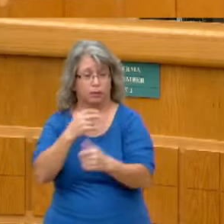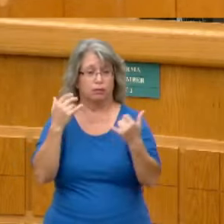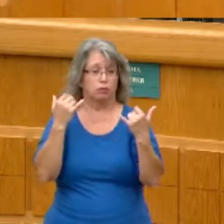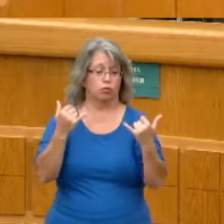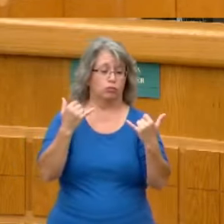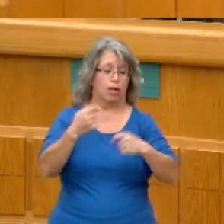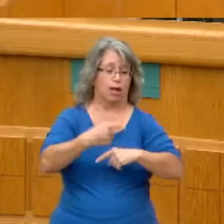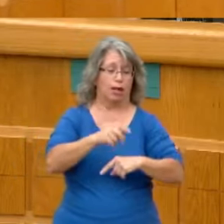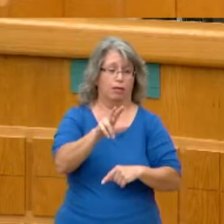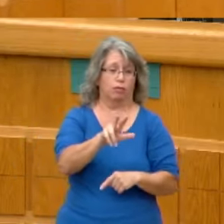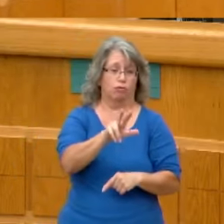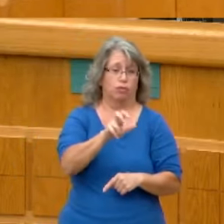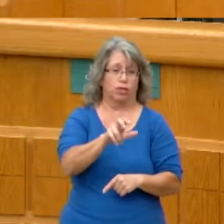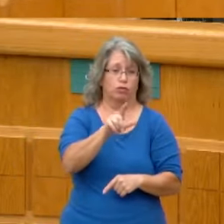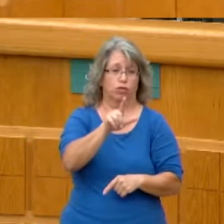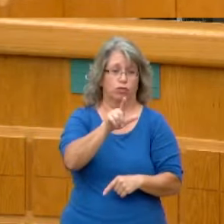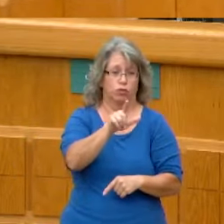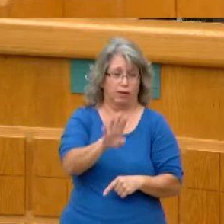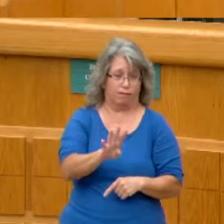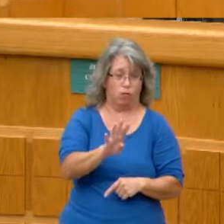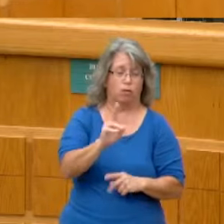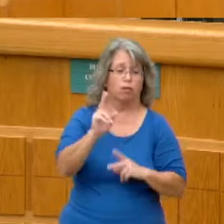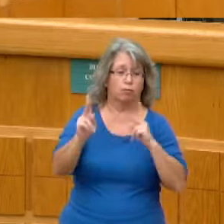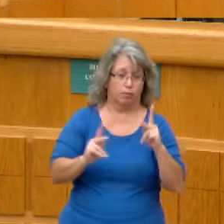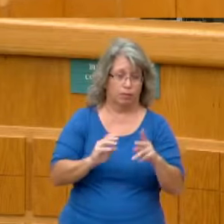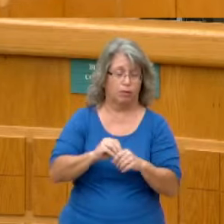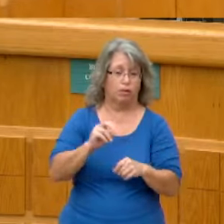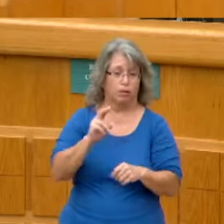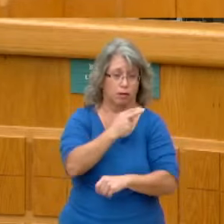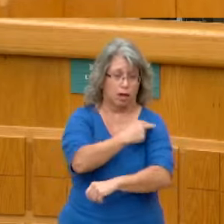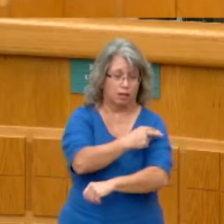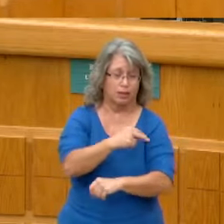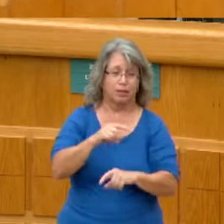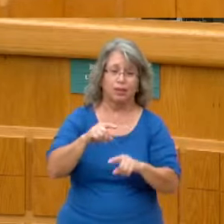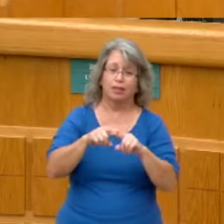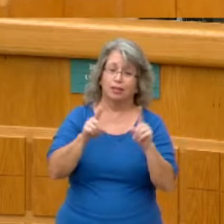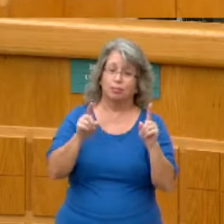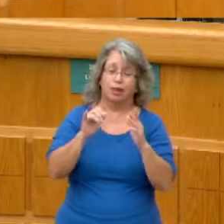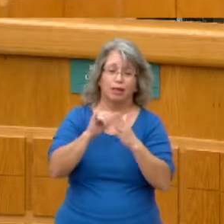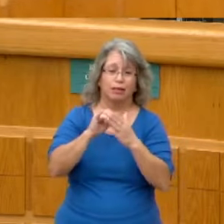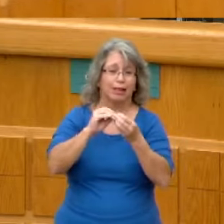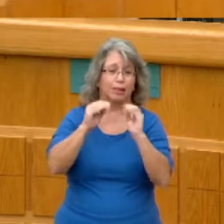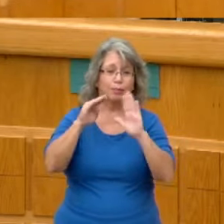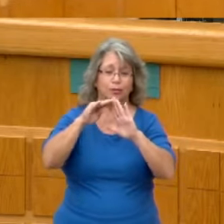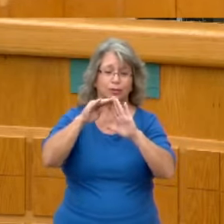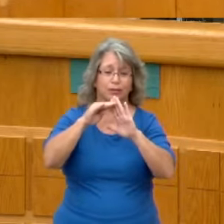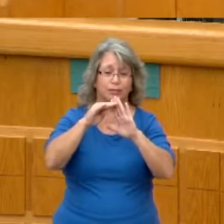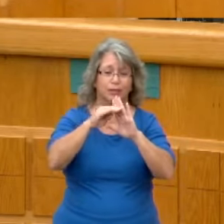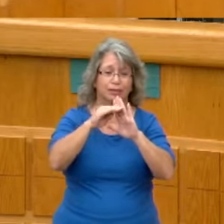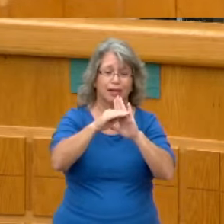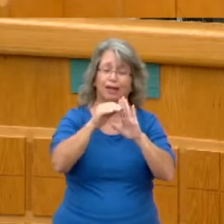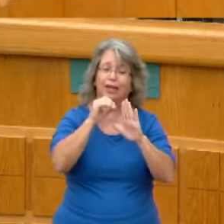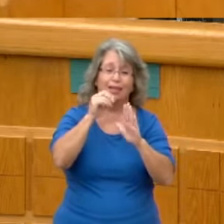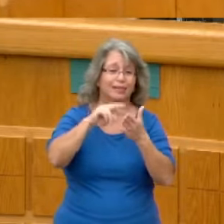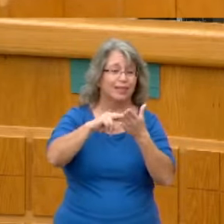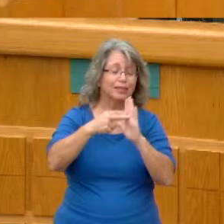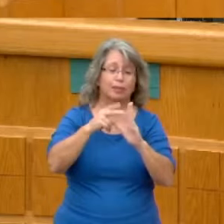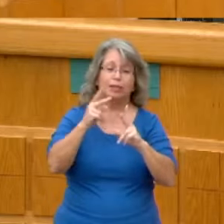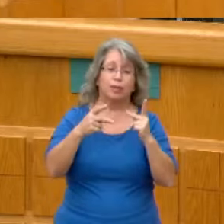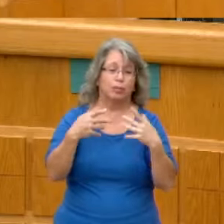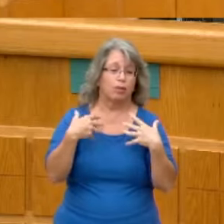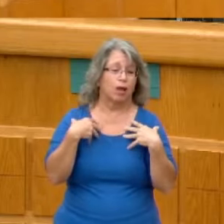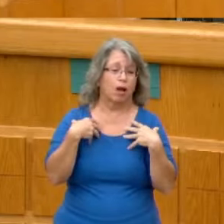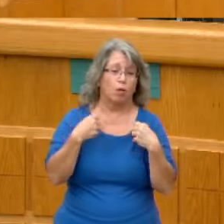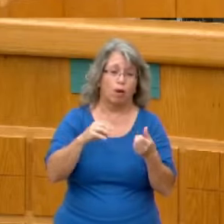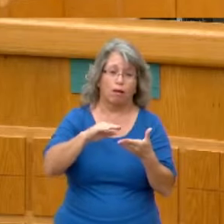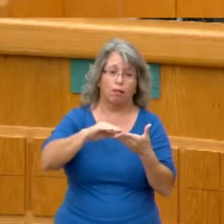today, 324 hospitalizations. But those numbers coming down don't always mean that people got discharged and got to go